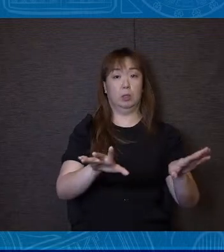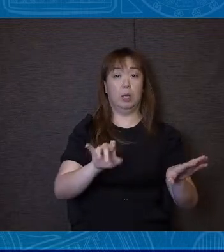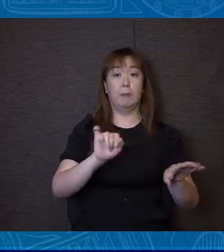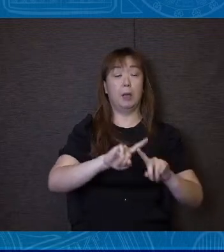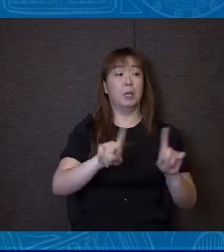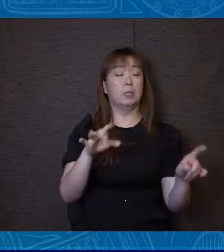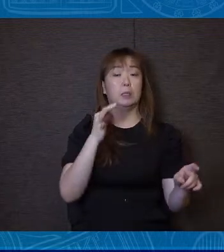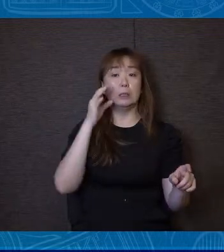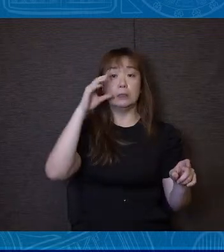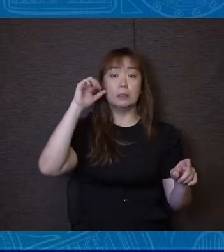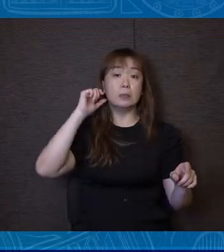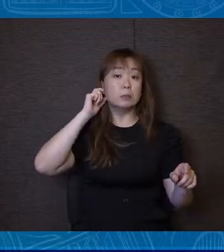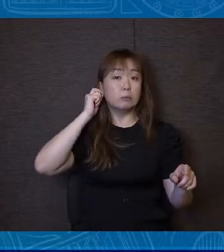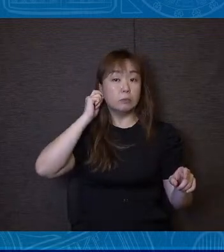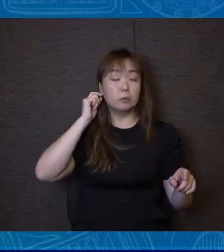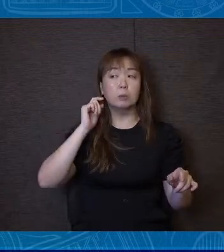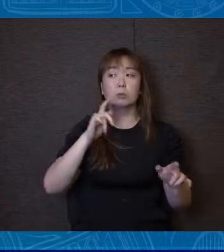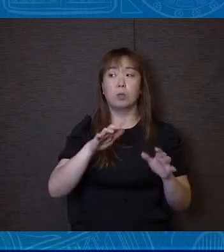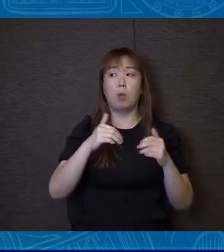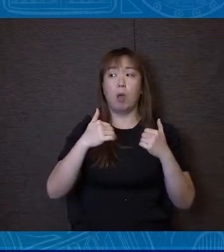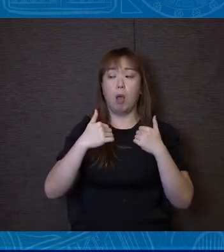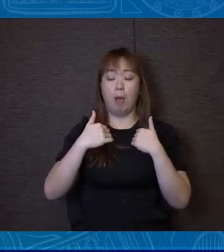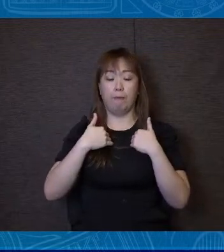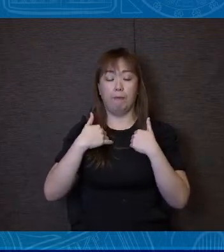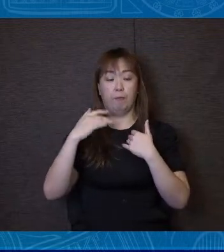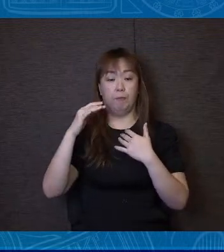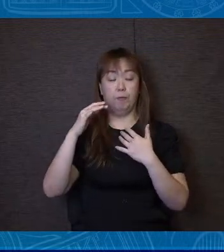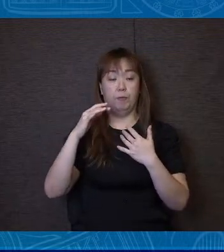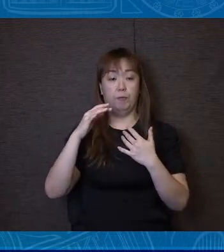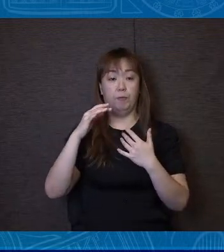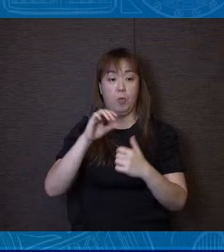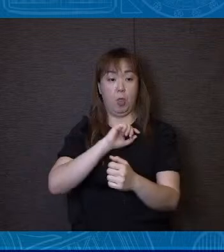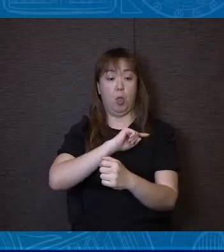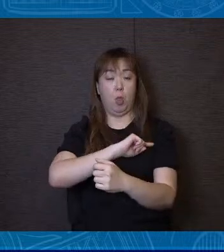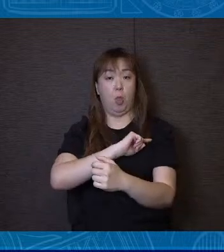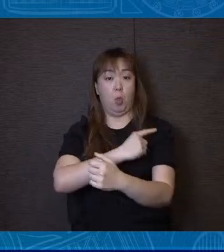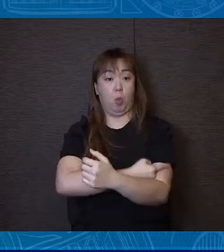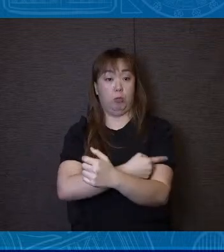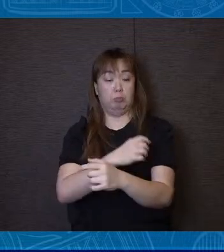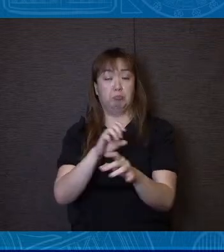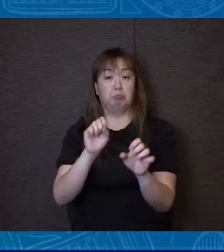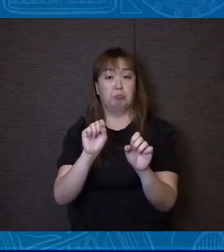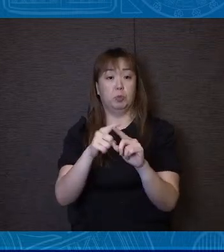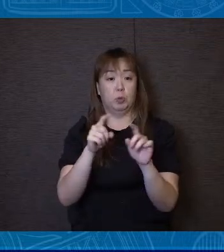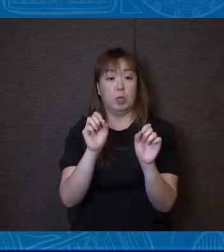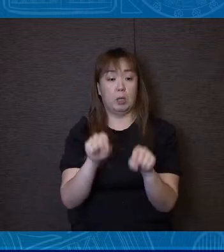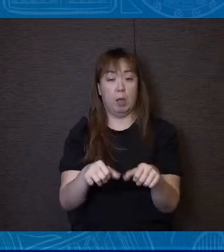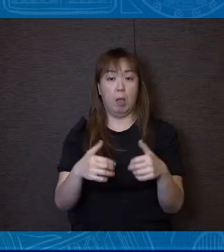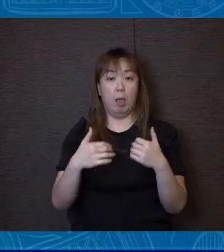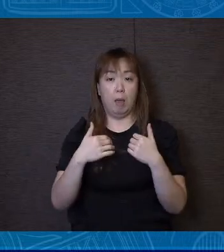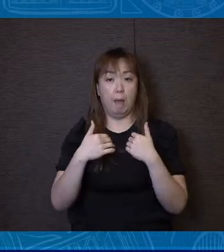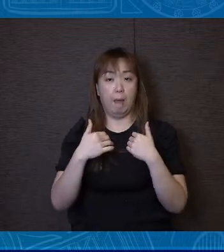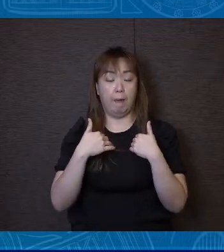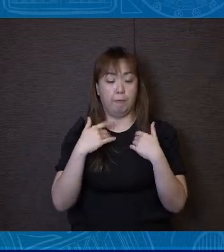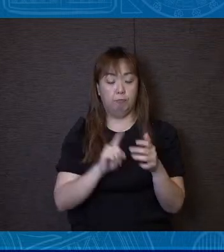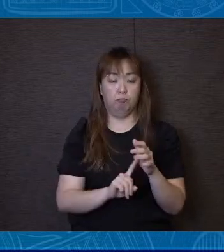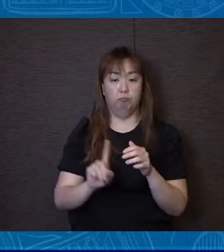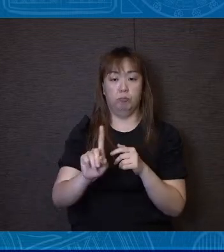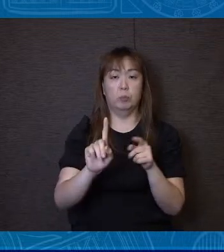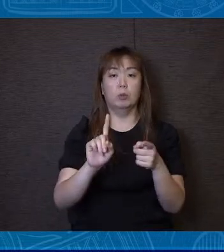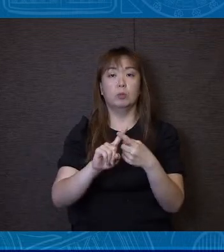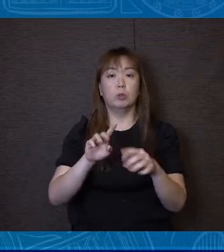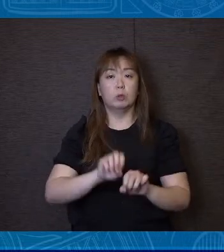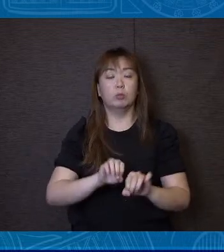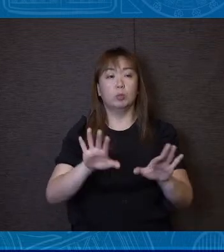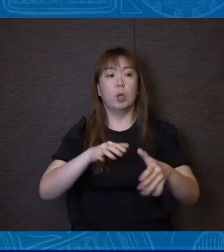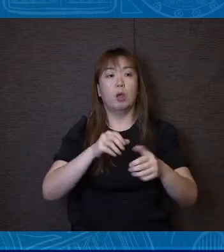you know, a federal authority, you have then the authority and you're authenticated to be, and iPOS